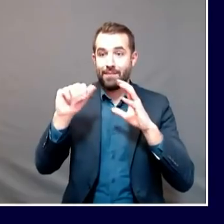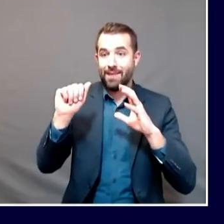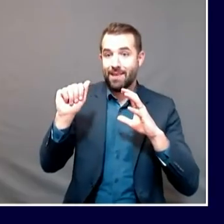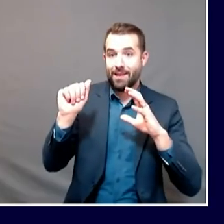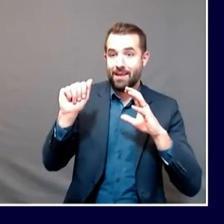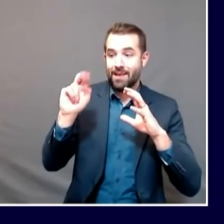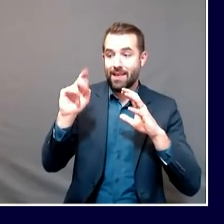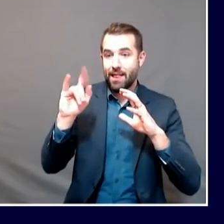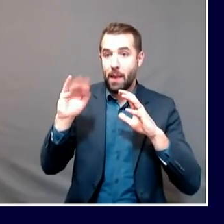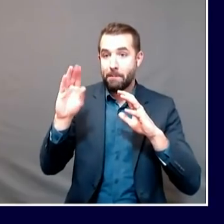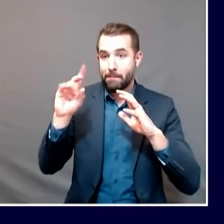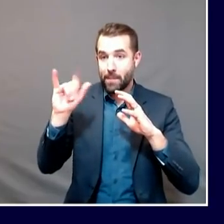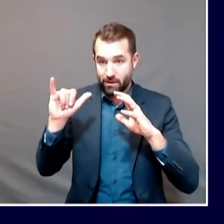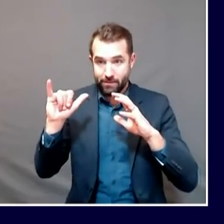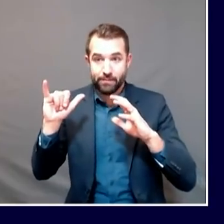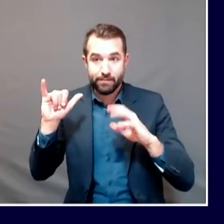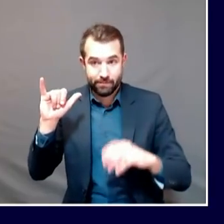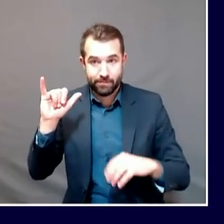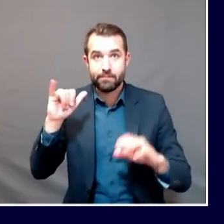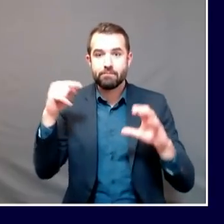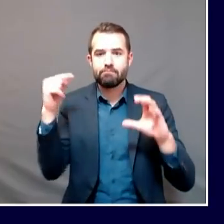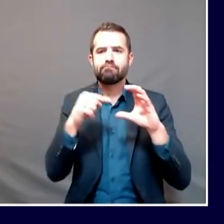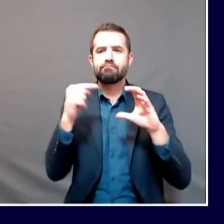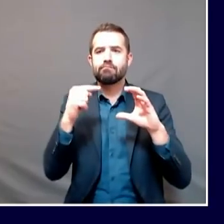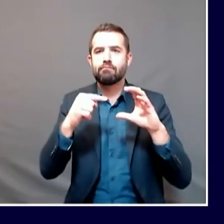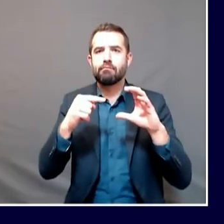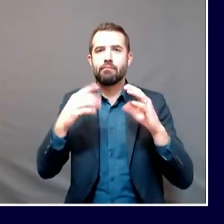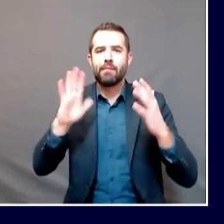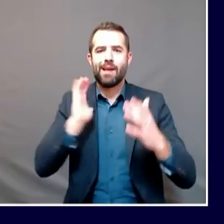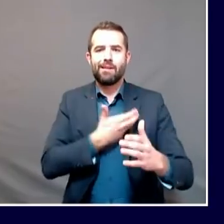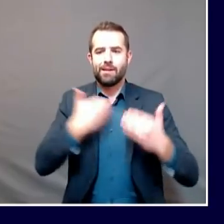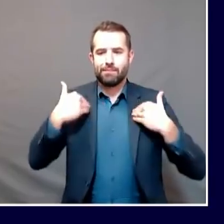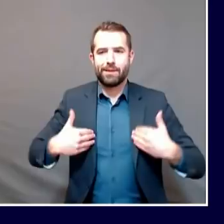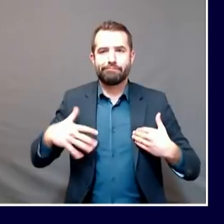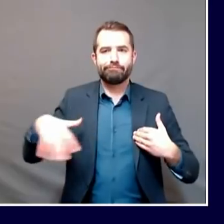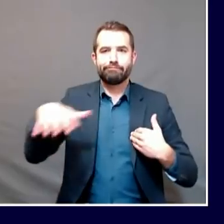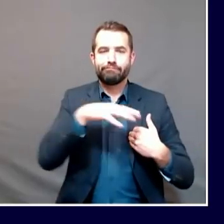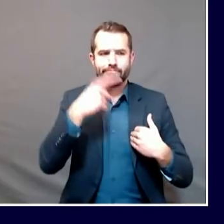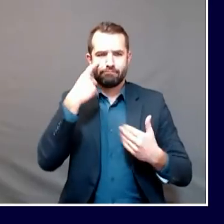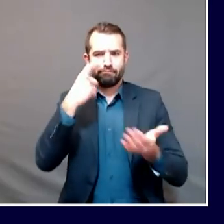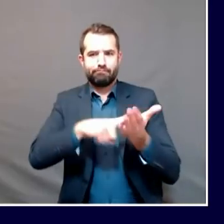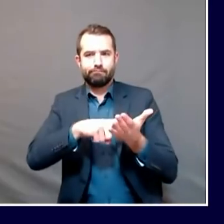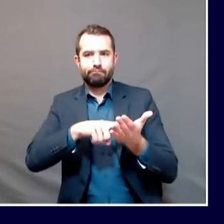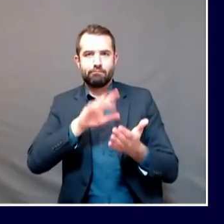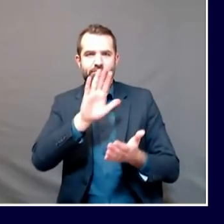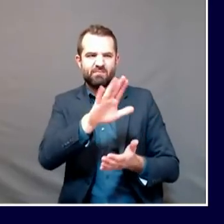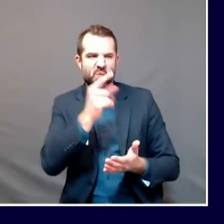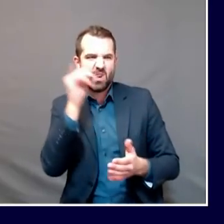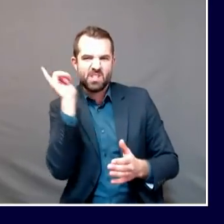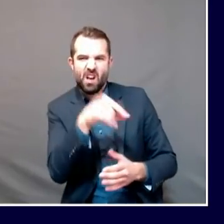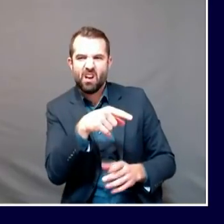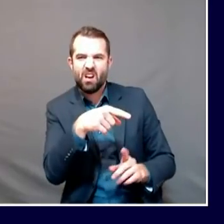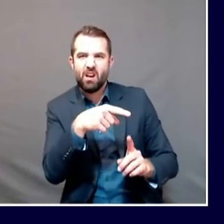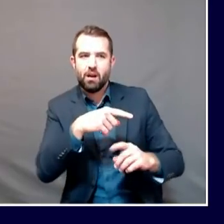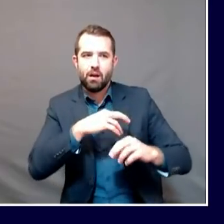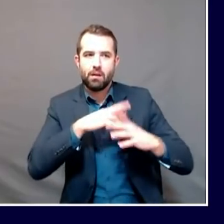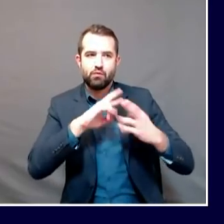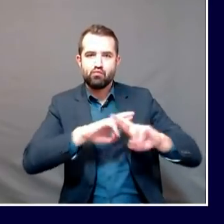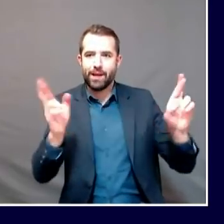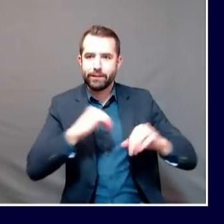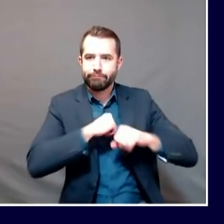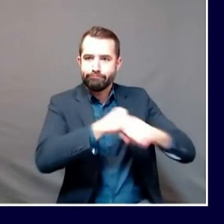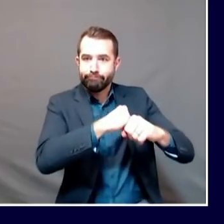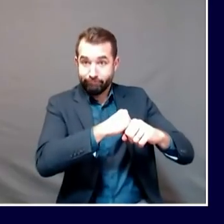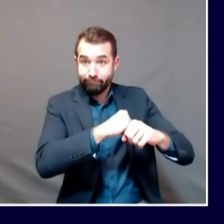then enable our body to start creating our own immune system response to the virus.